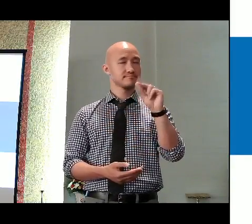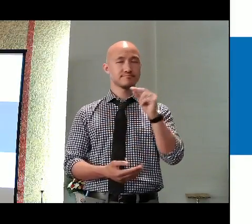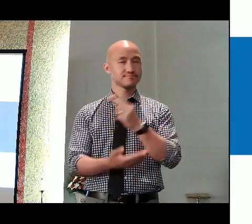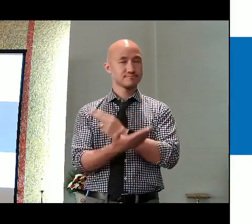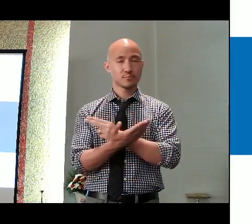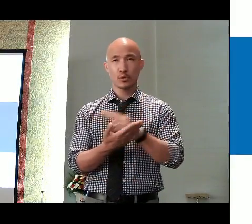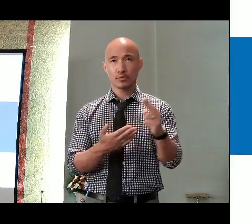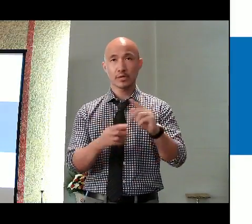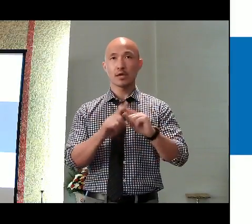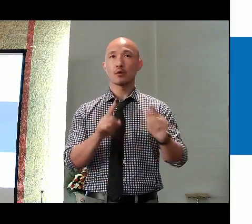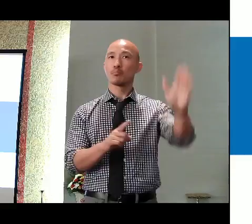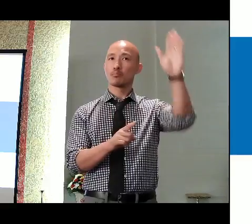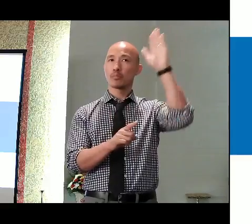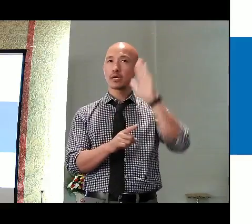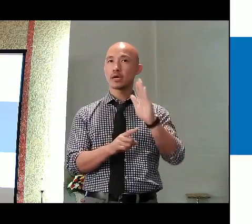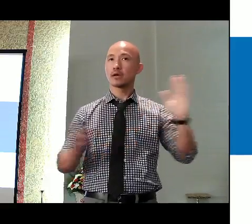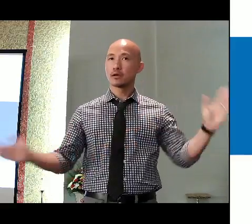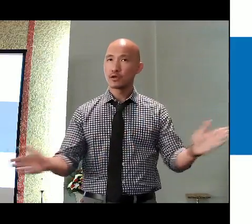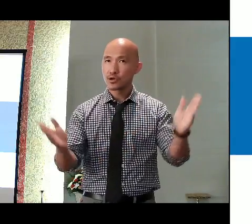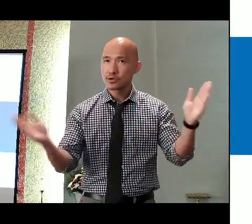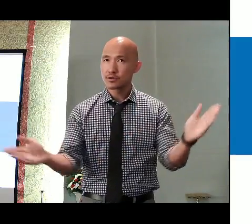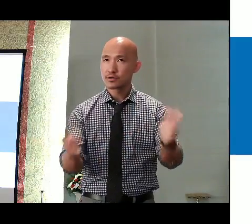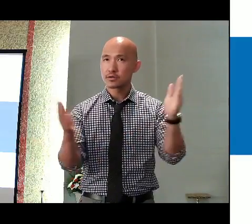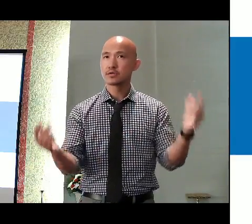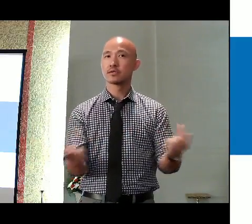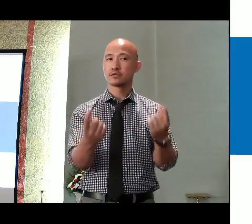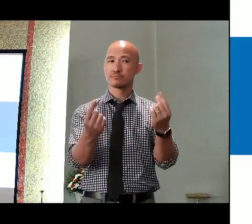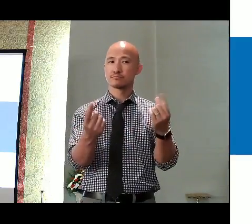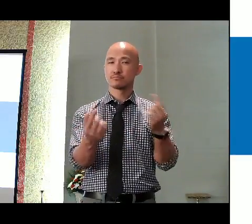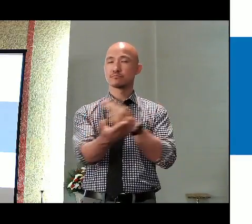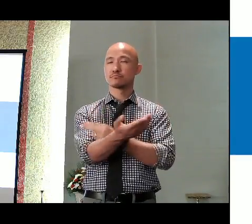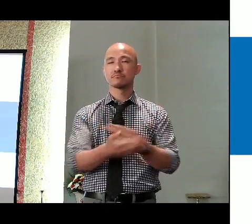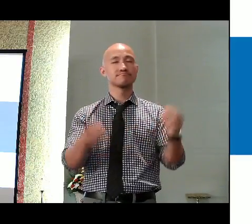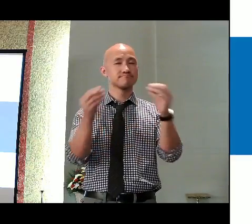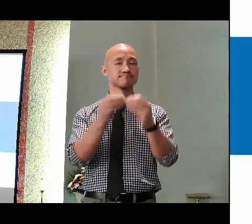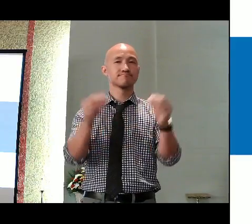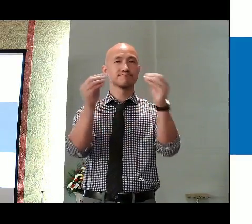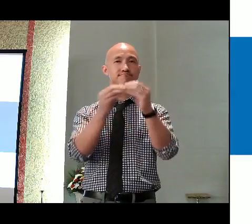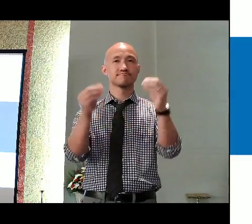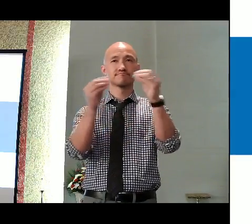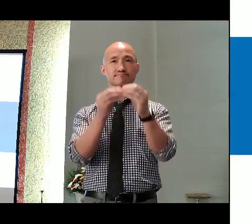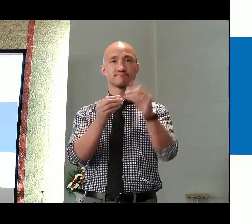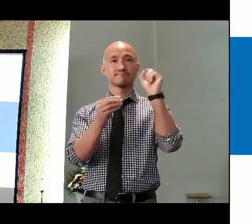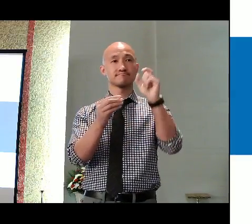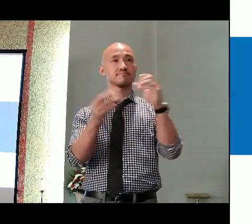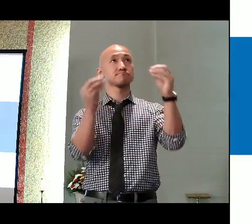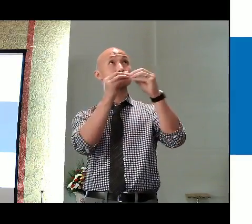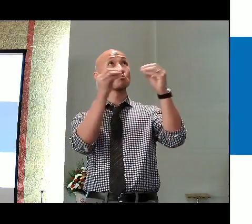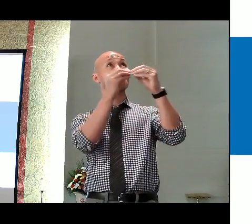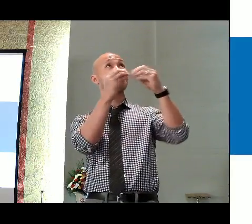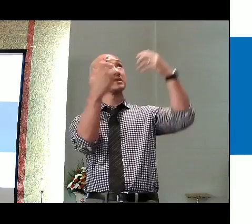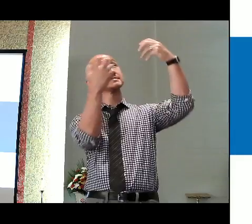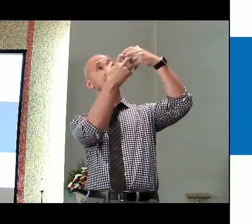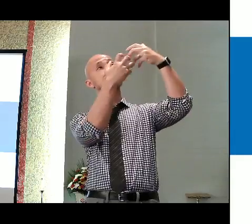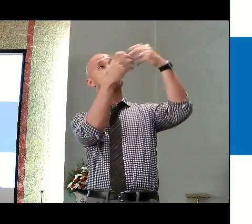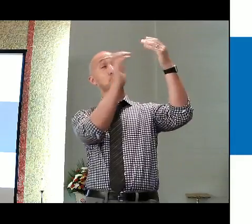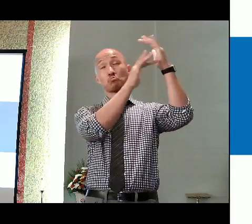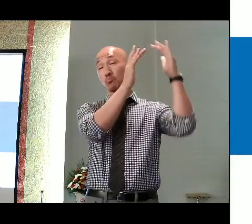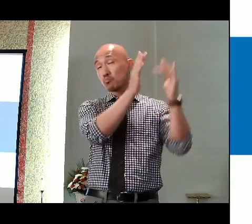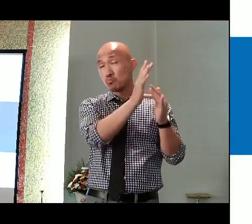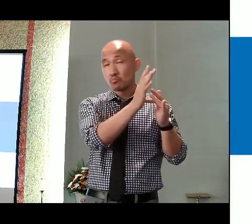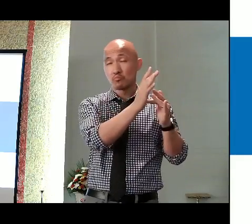to seek God, be conformed to Christ through His Word. And some of the things that I've been sharing with